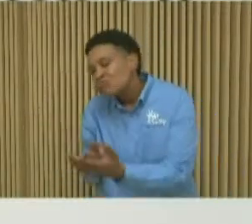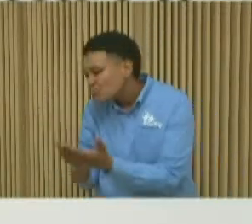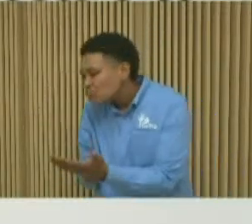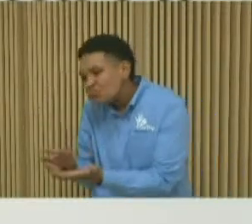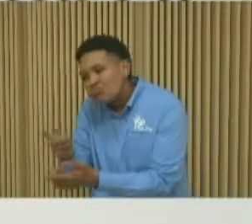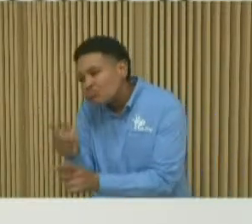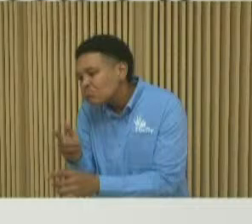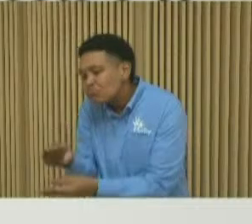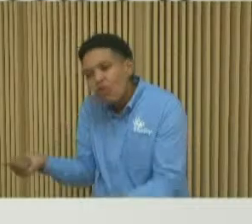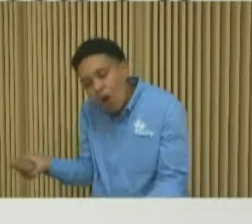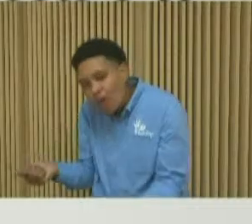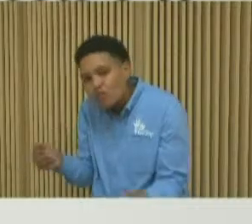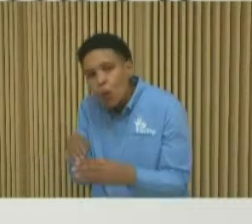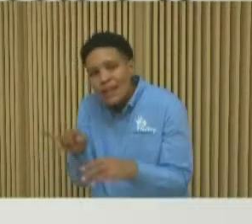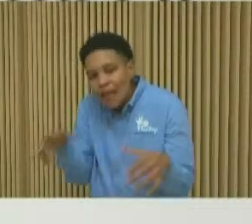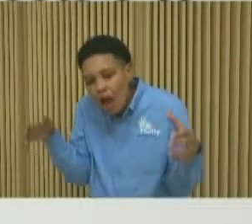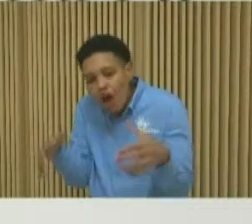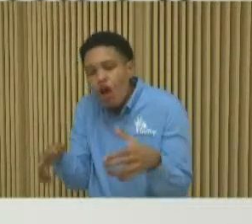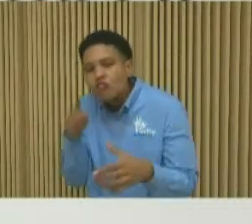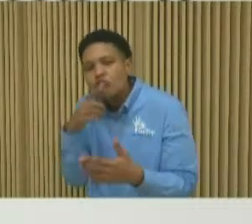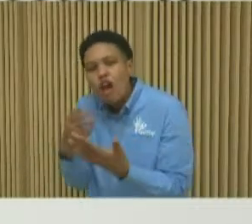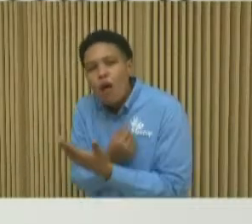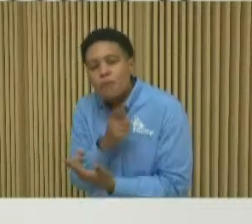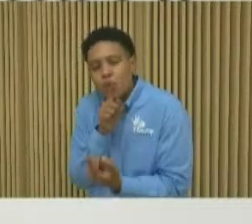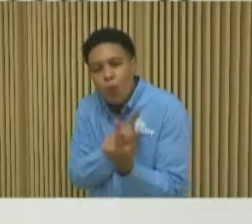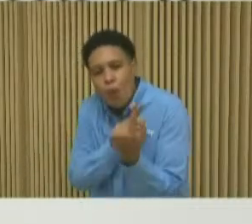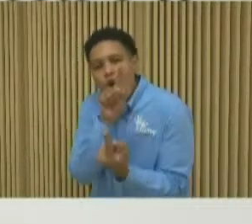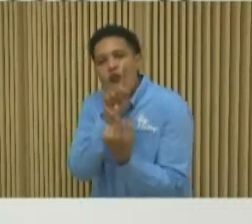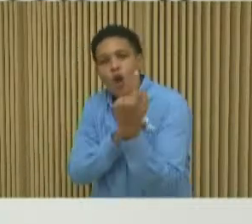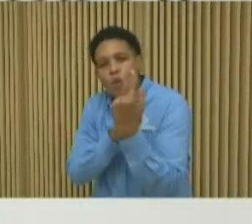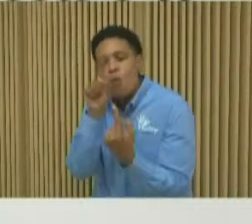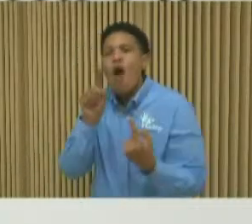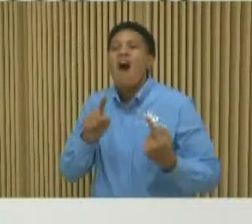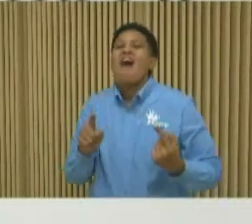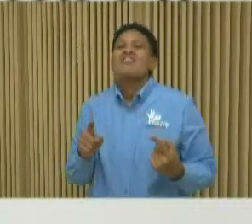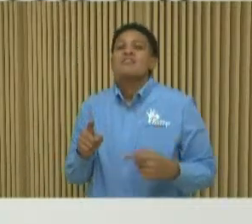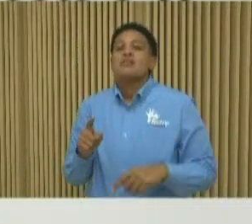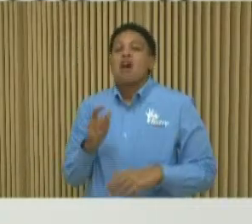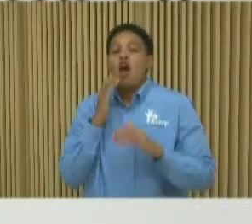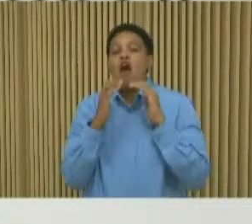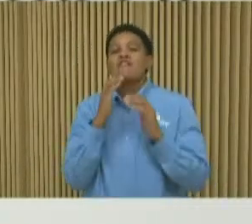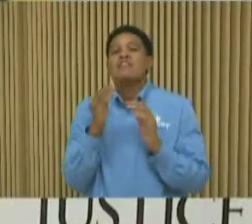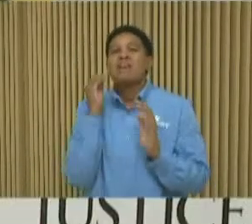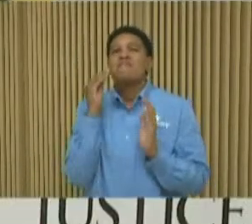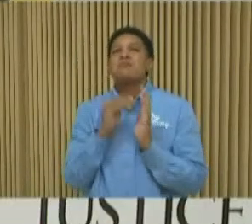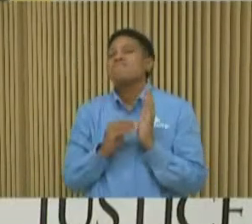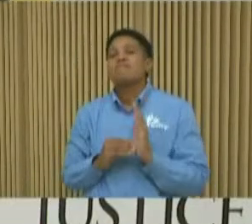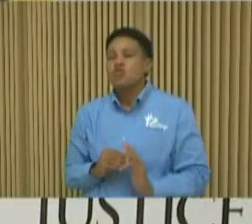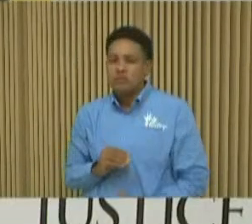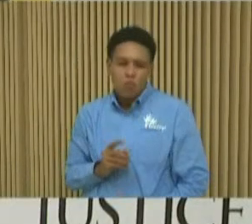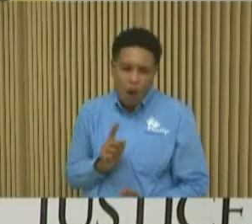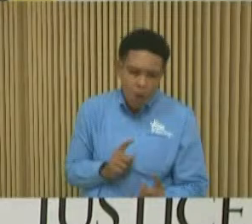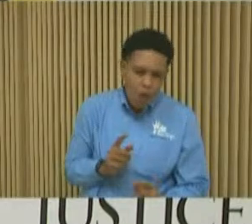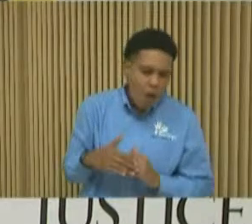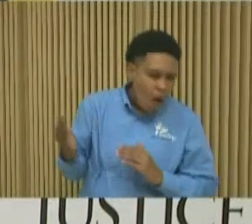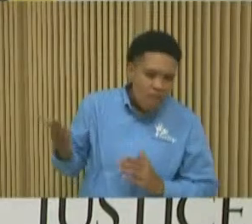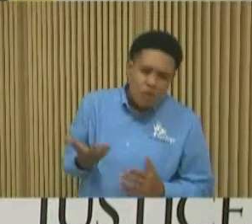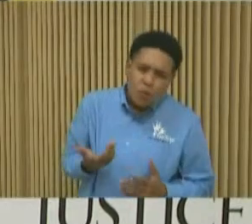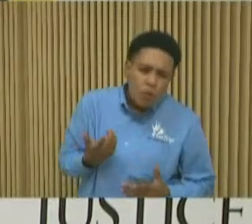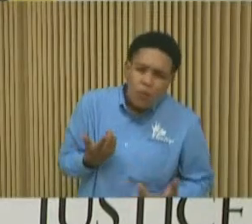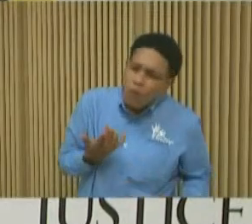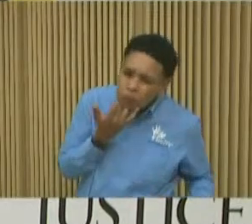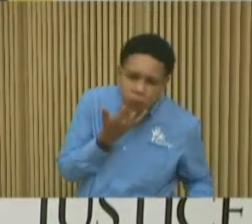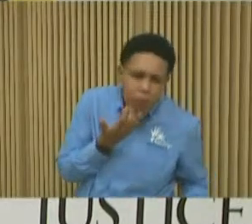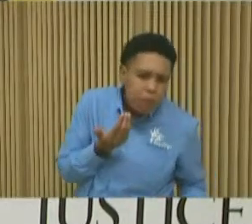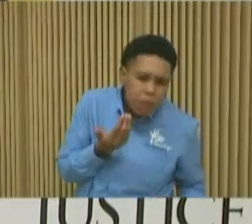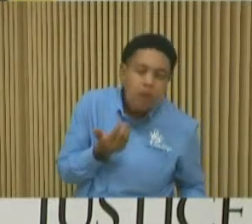an opportunity to have that one-on-one, off-the-record conversation with the clients so that